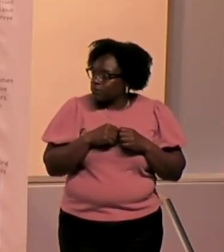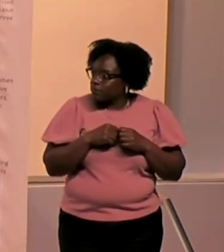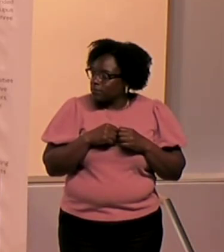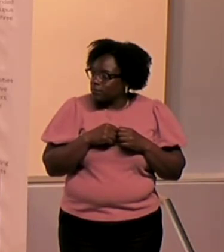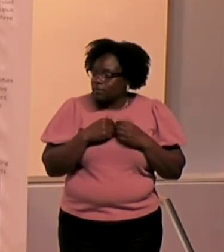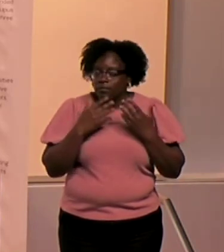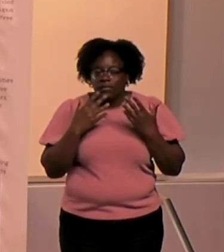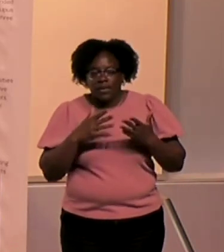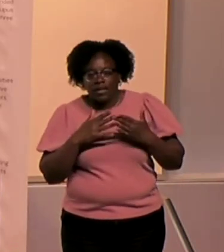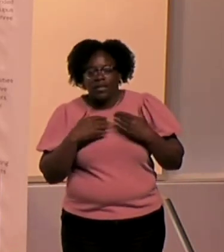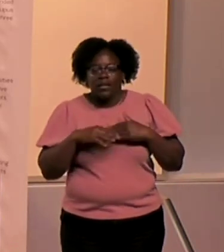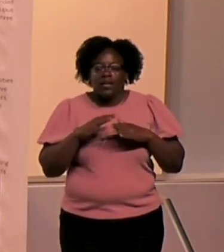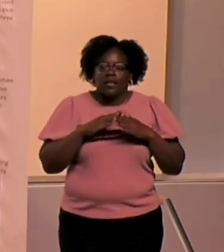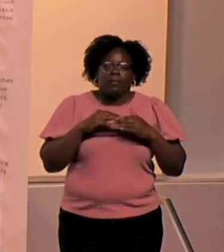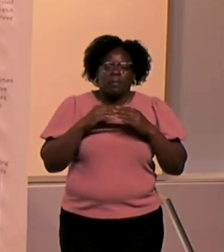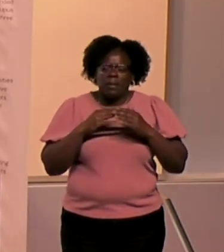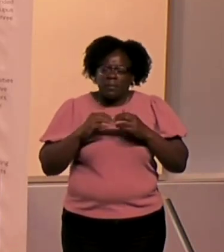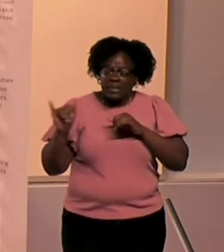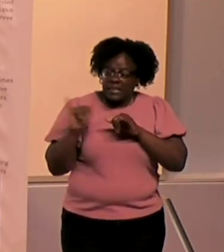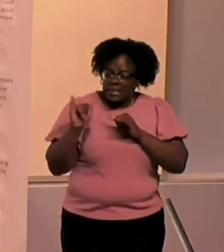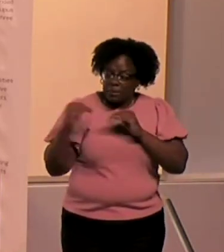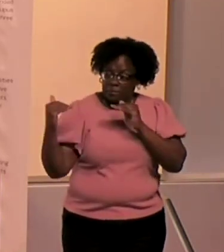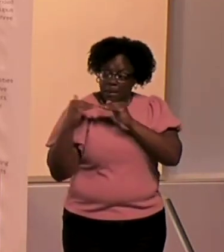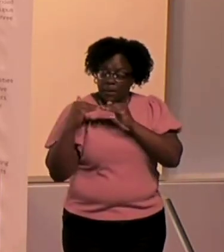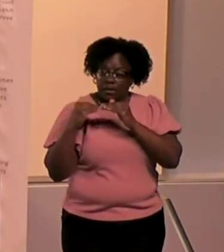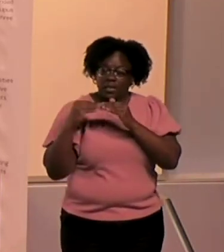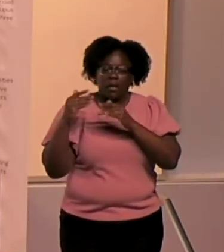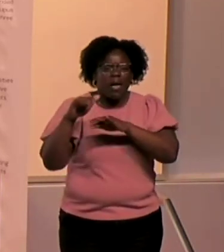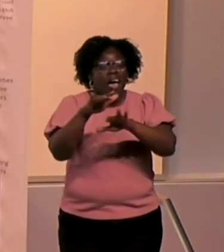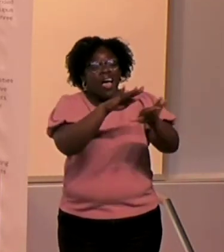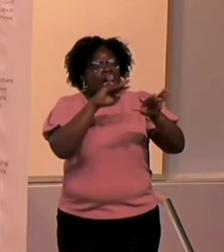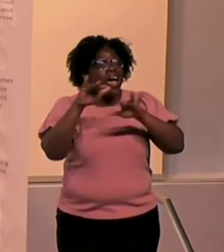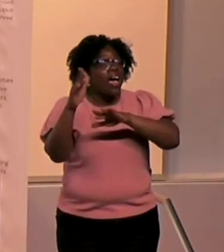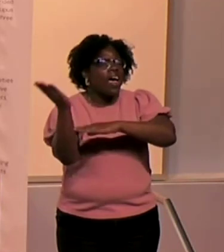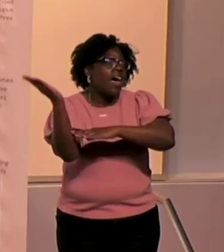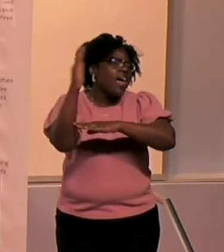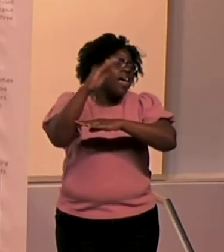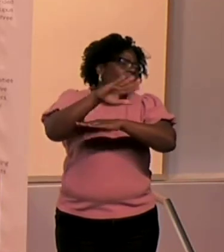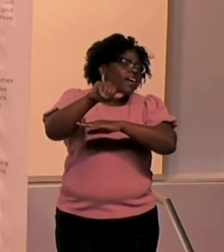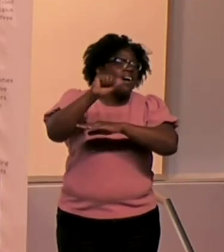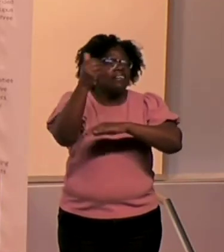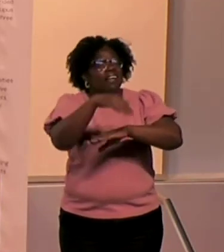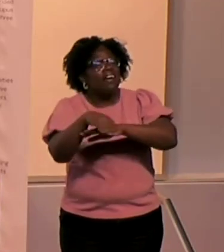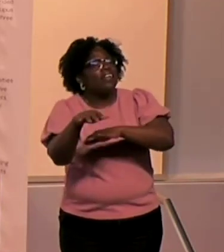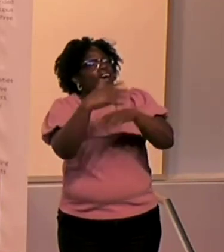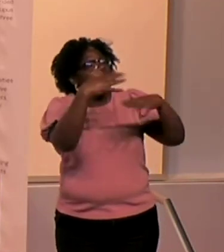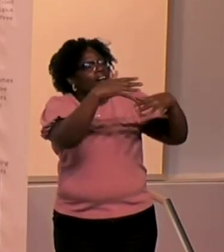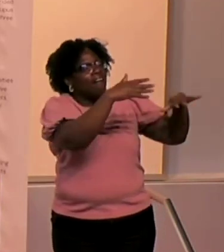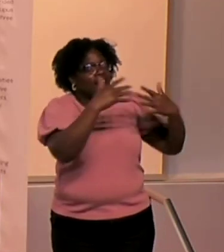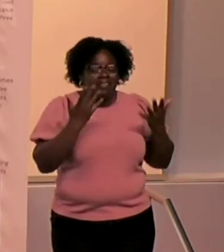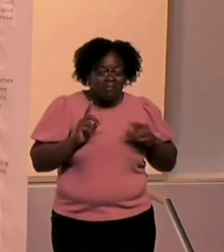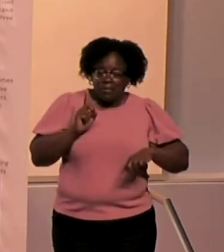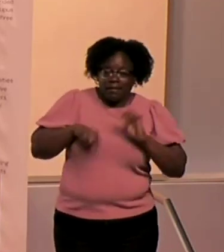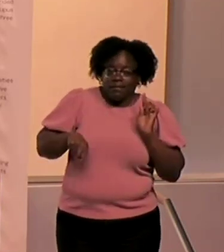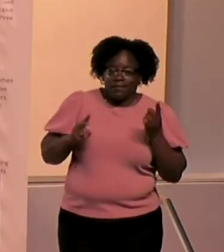physically demanding like my peers were. I could not be out and about till 10 p.m. hanging out and whatnot.